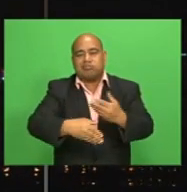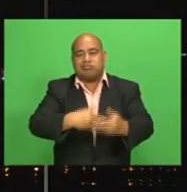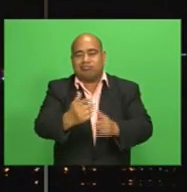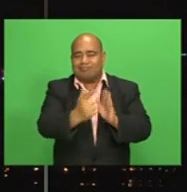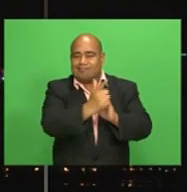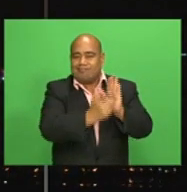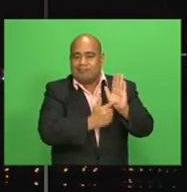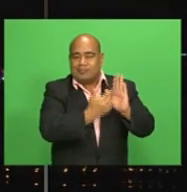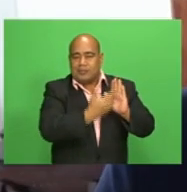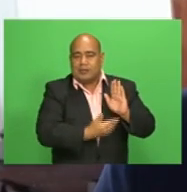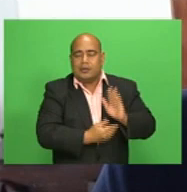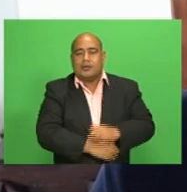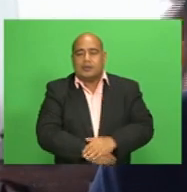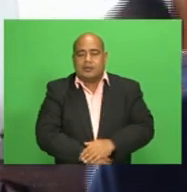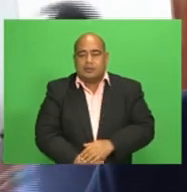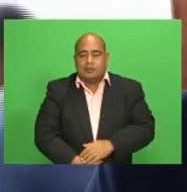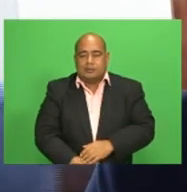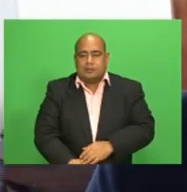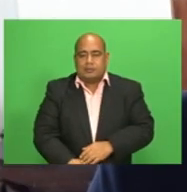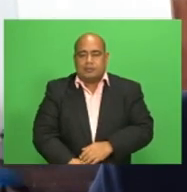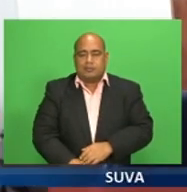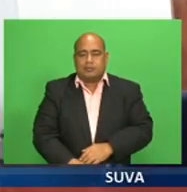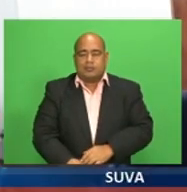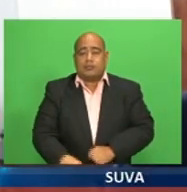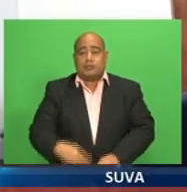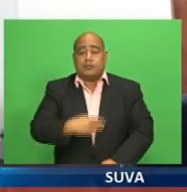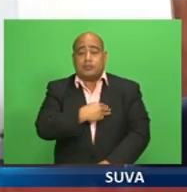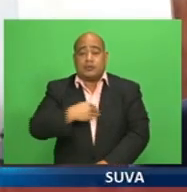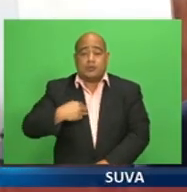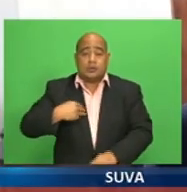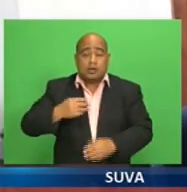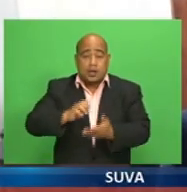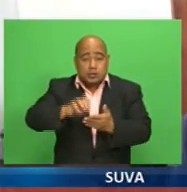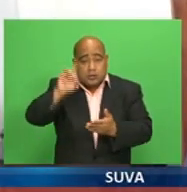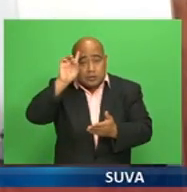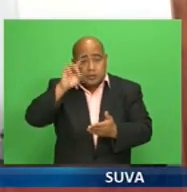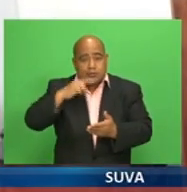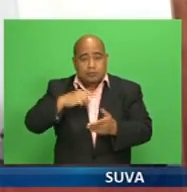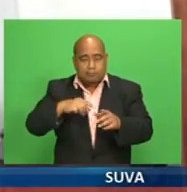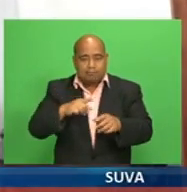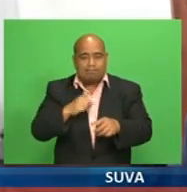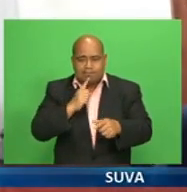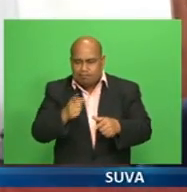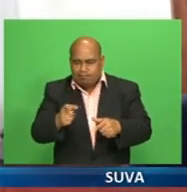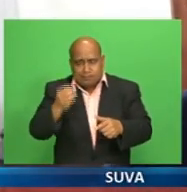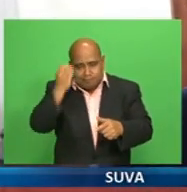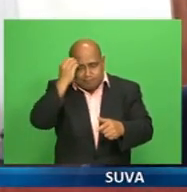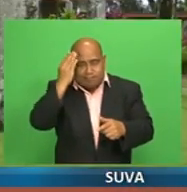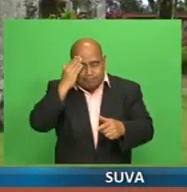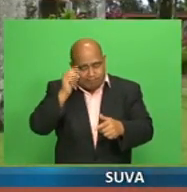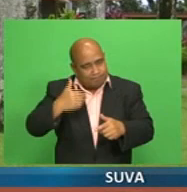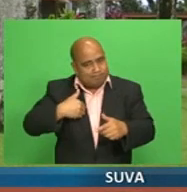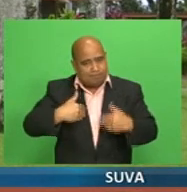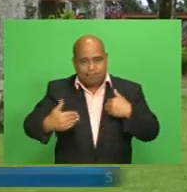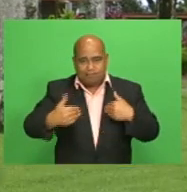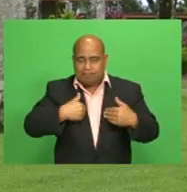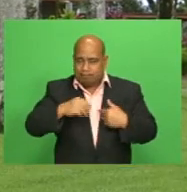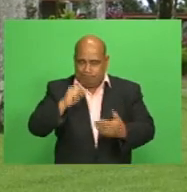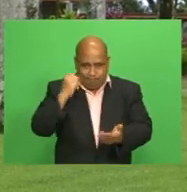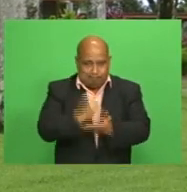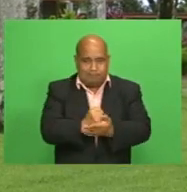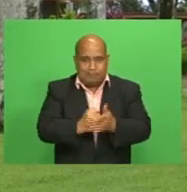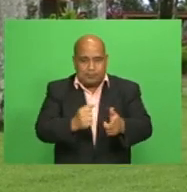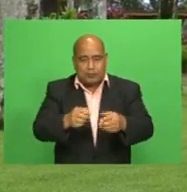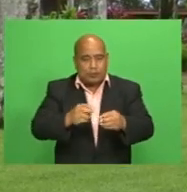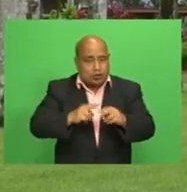has more. The Minister for Education says that they want to ensure that USP students, including those from Fiji, Solomon